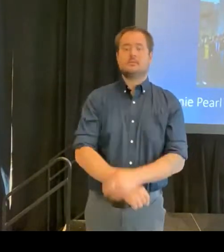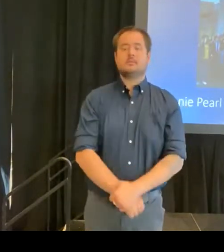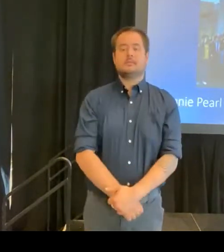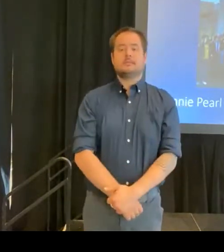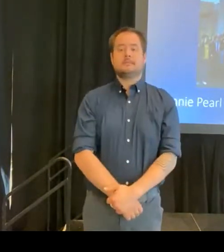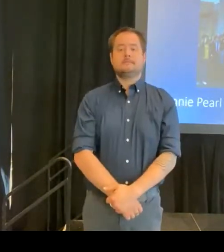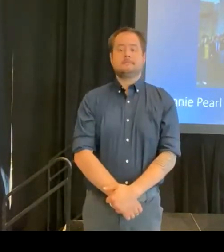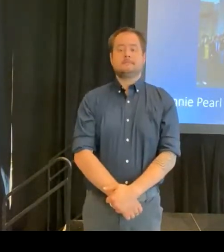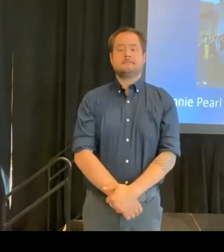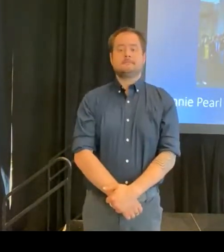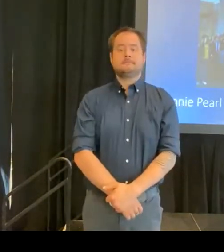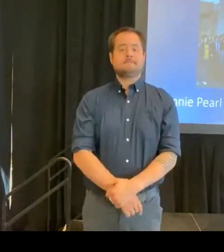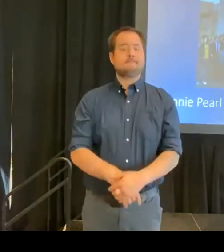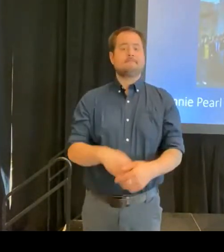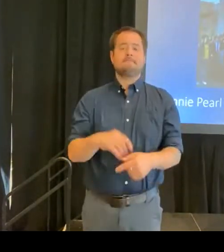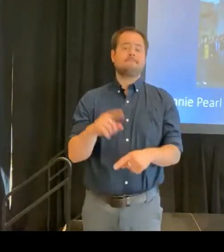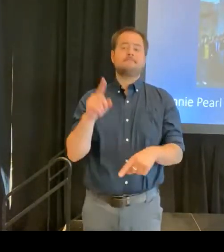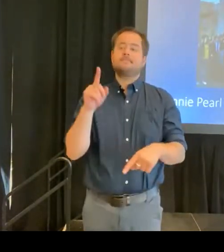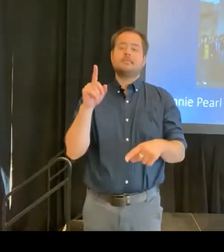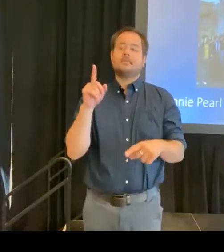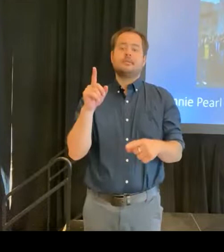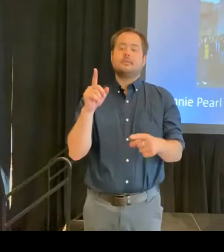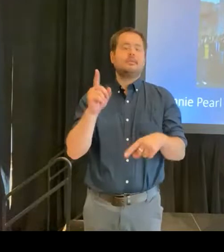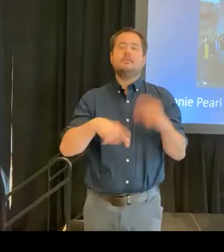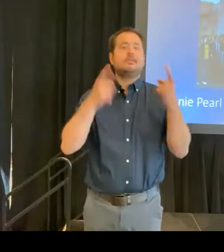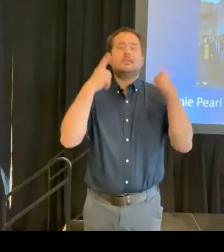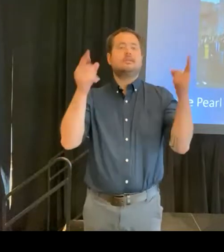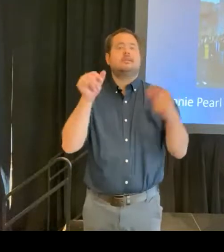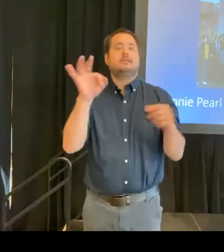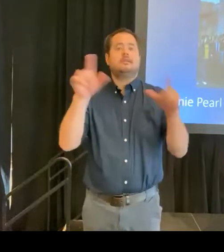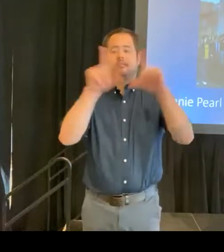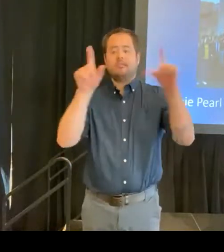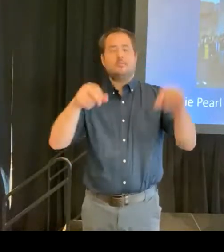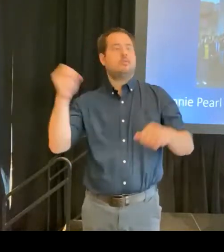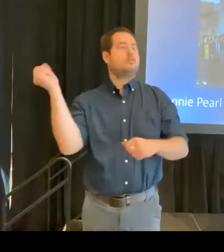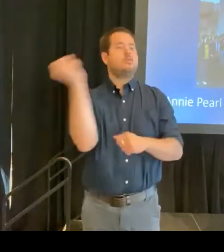You can't get something done by throwing a brick in the window. You can get locked up.